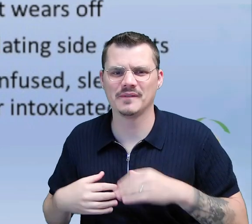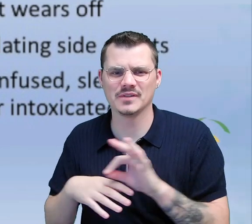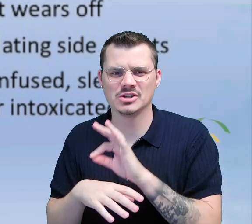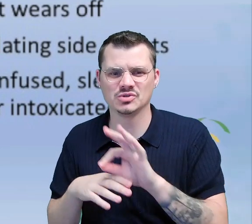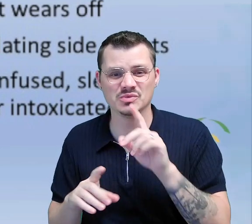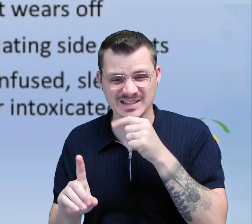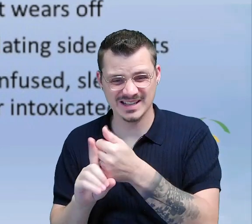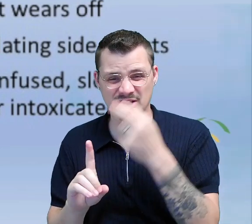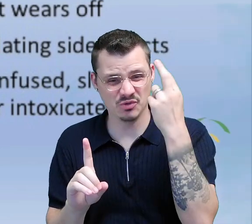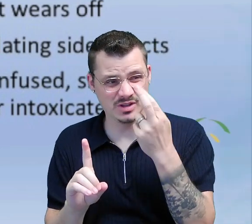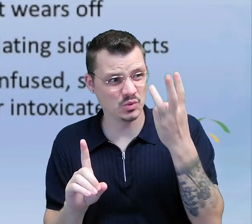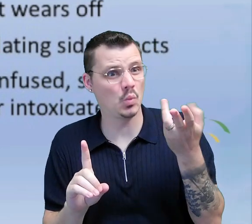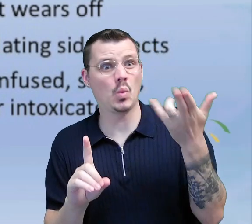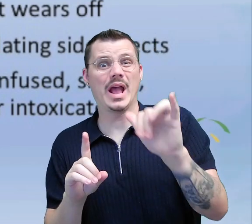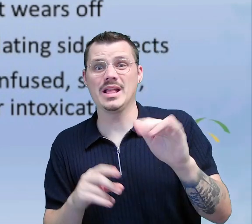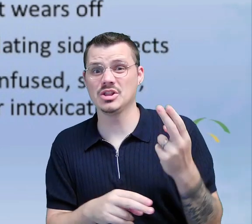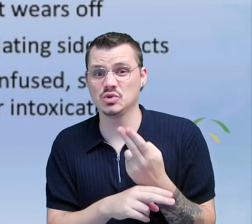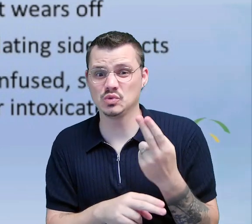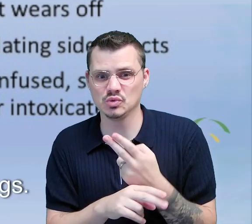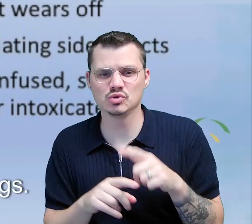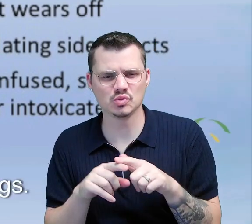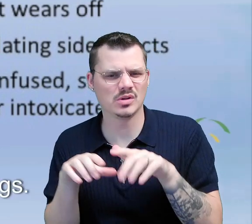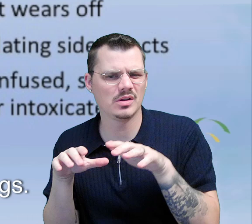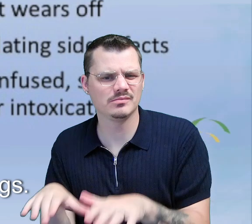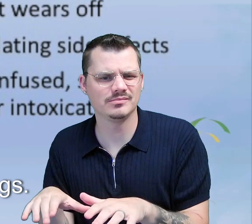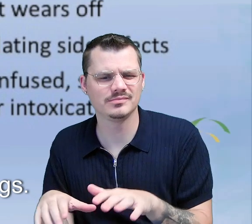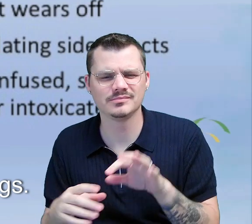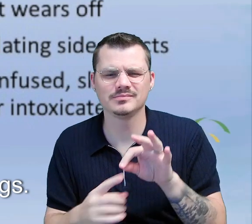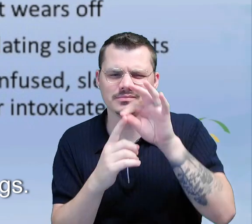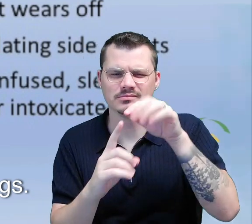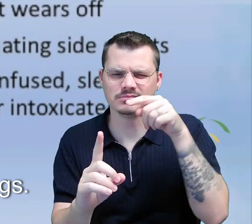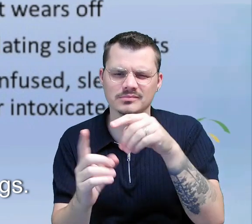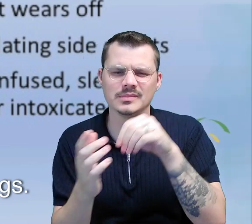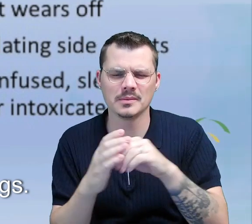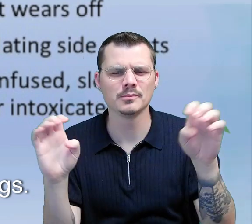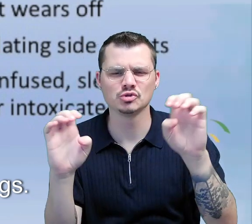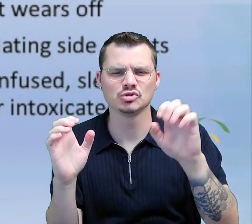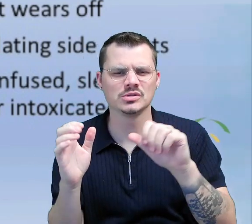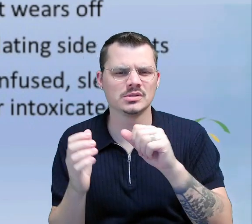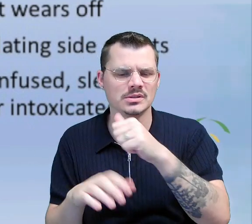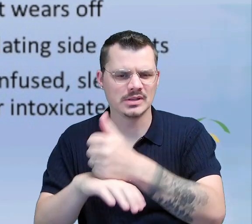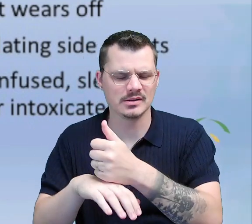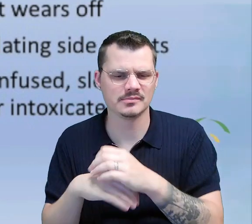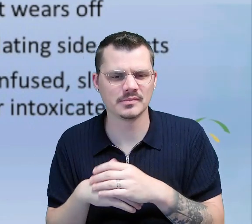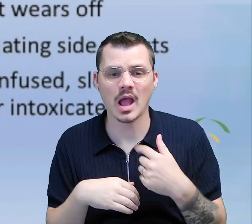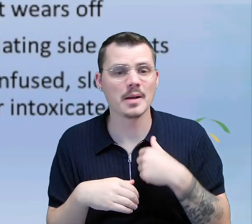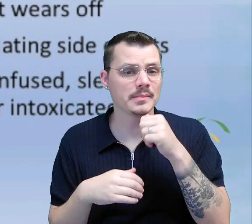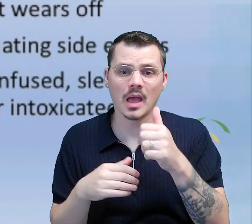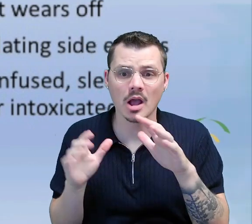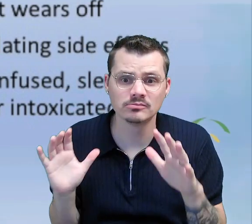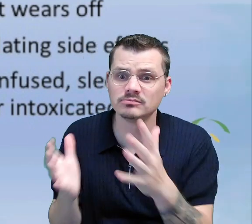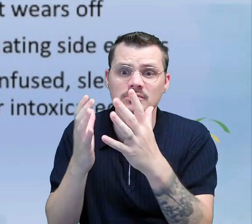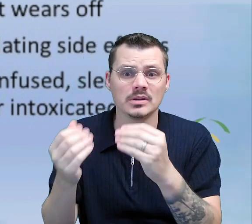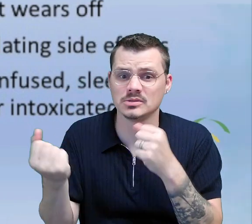the reason why it is used, typically in certain emergency settings. And I'm not endorsing that, I'm